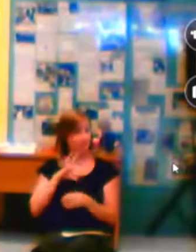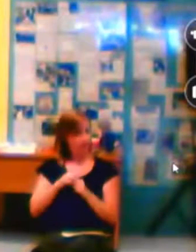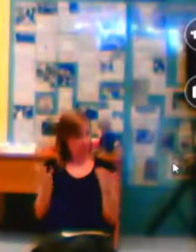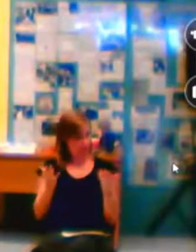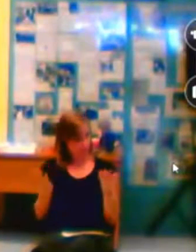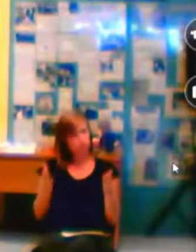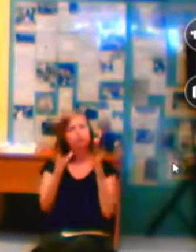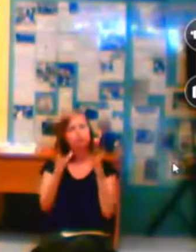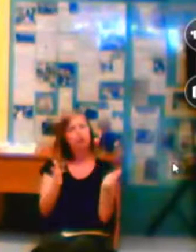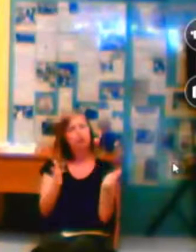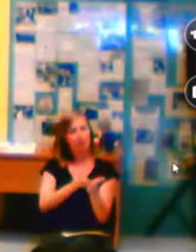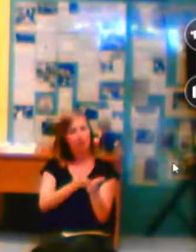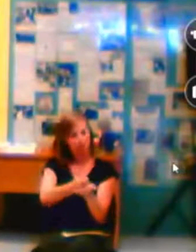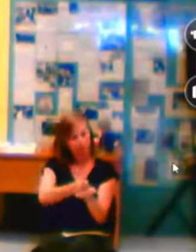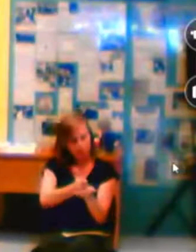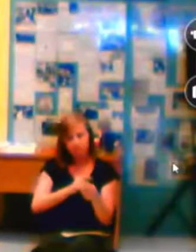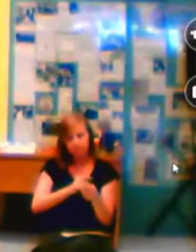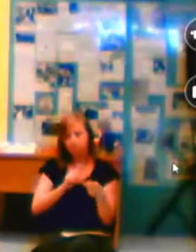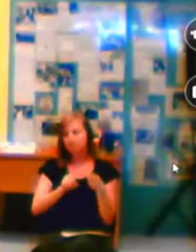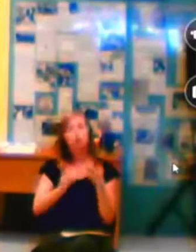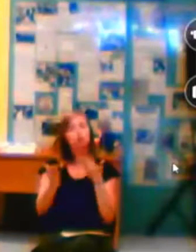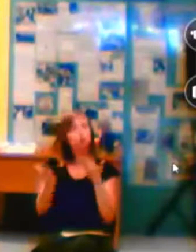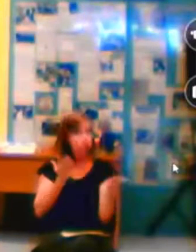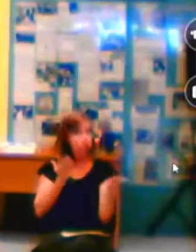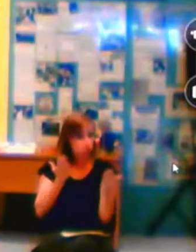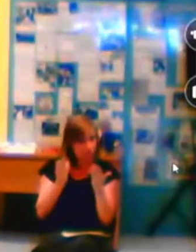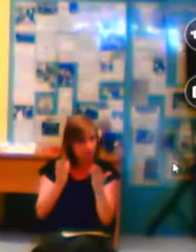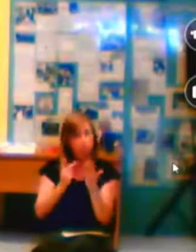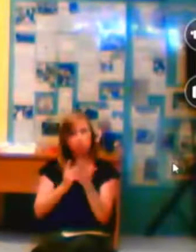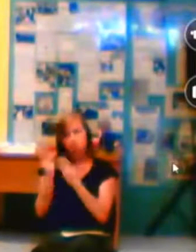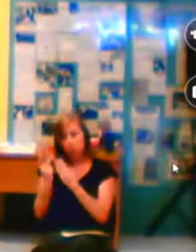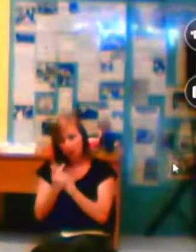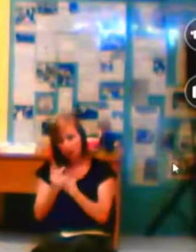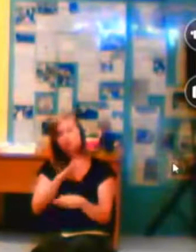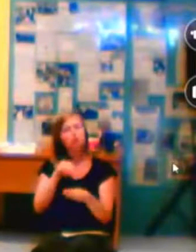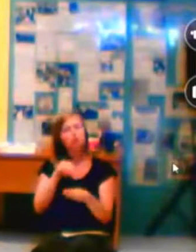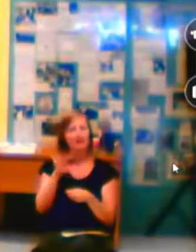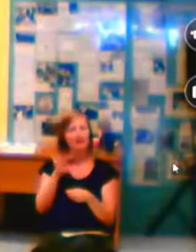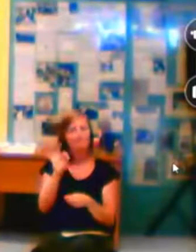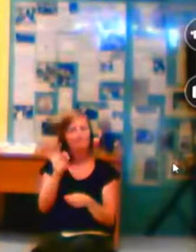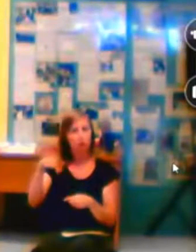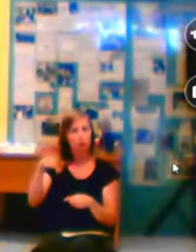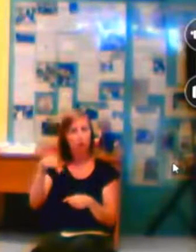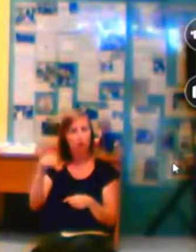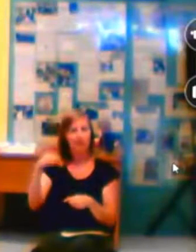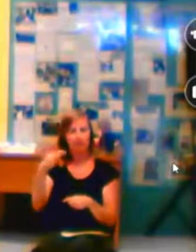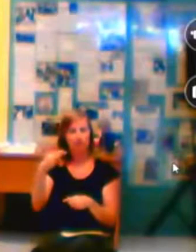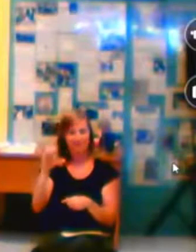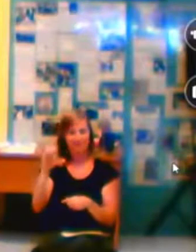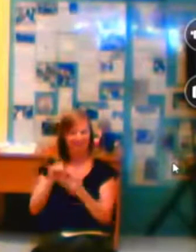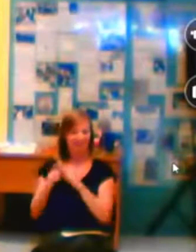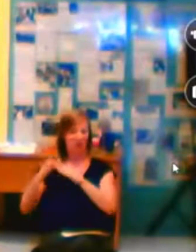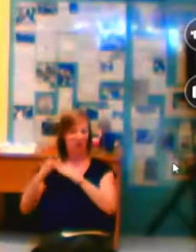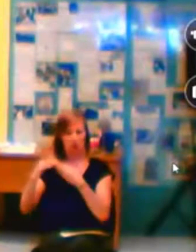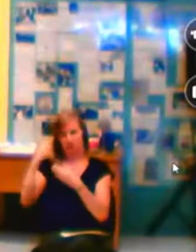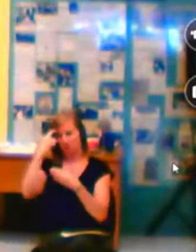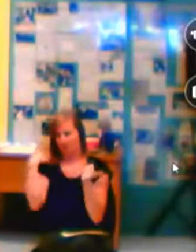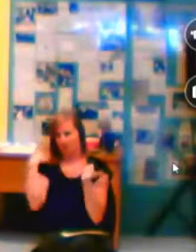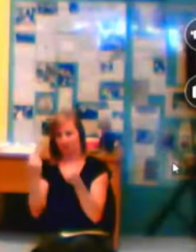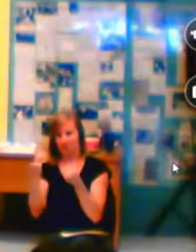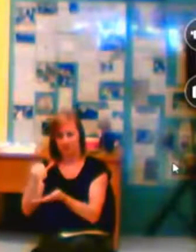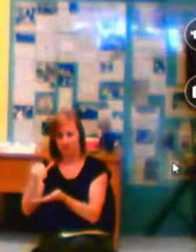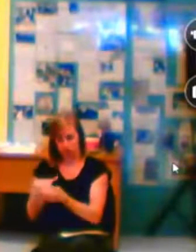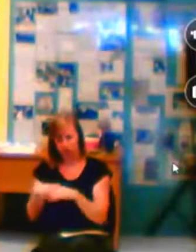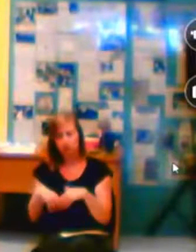program benefits authorized under Colorado Revised Statutes Articles 4 through 6. These benefits